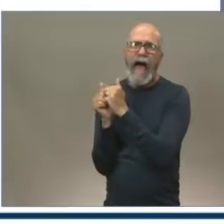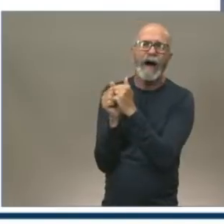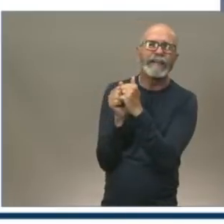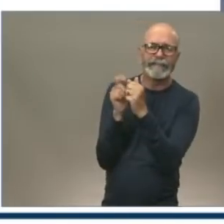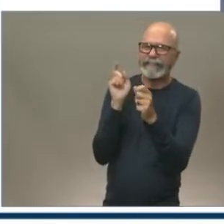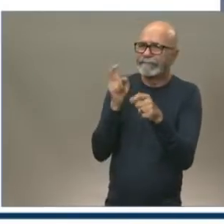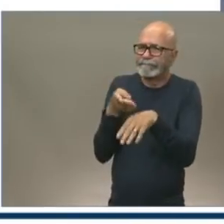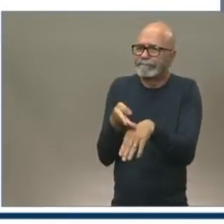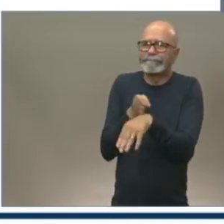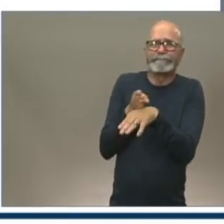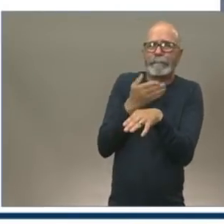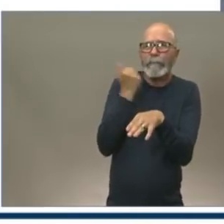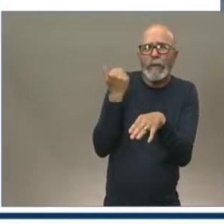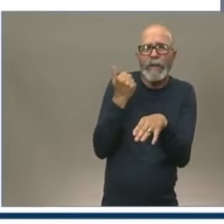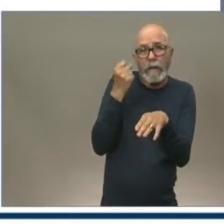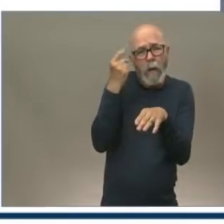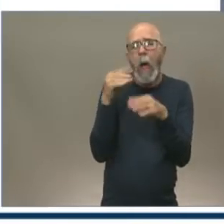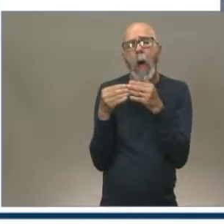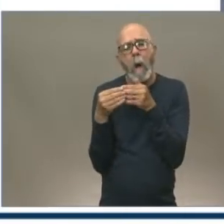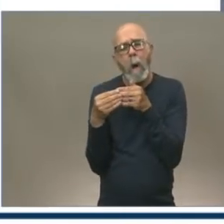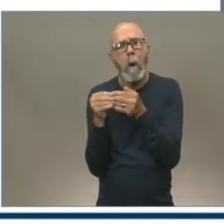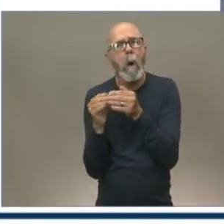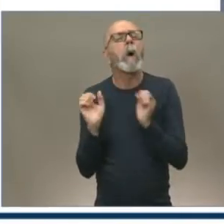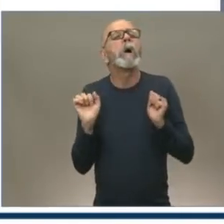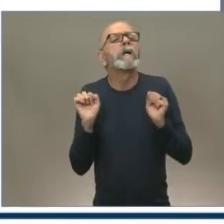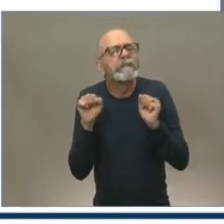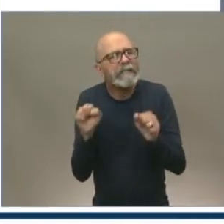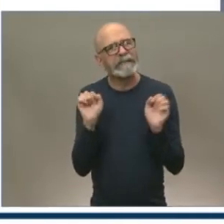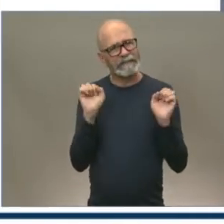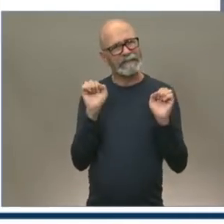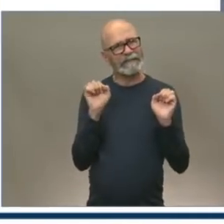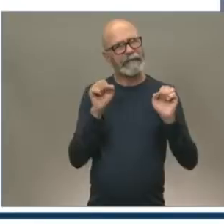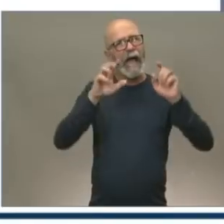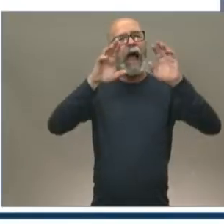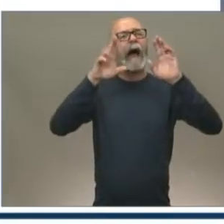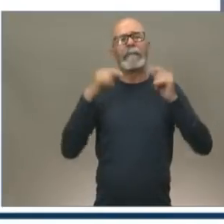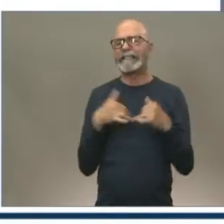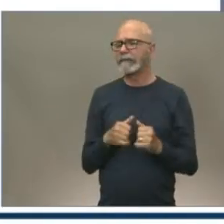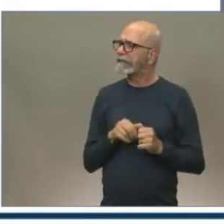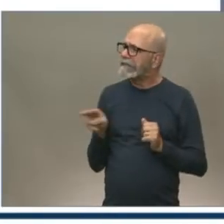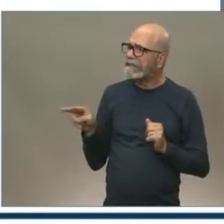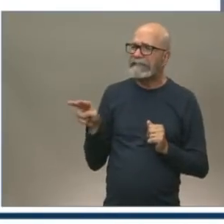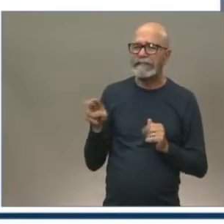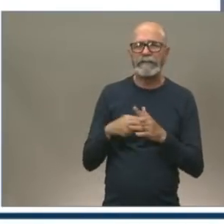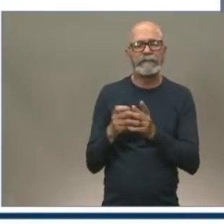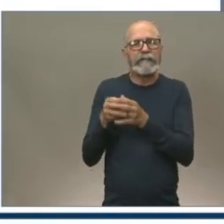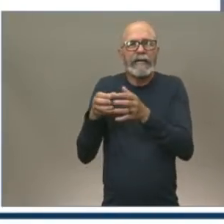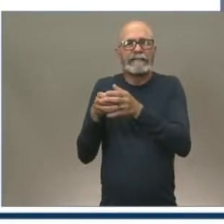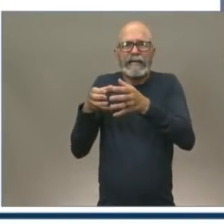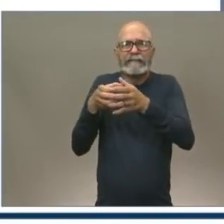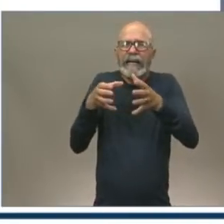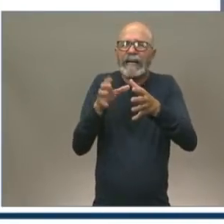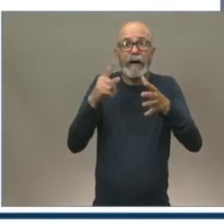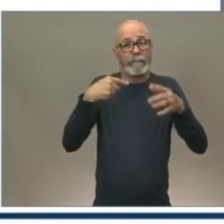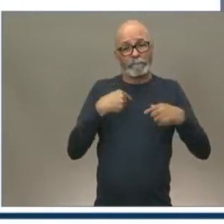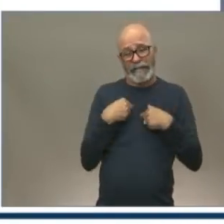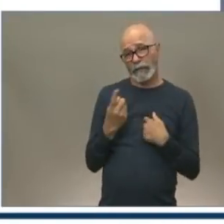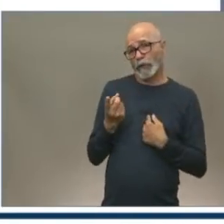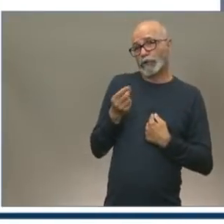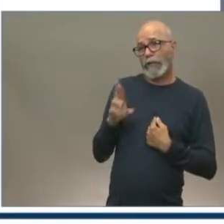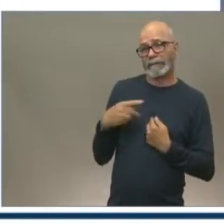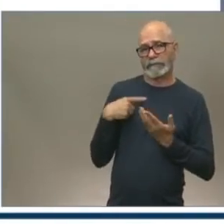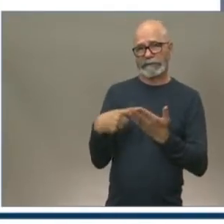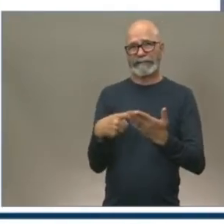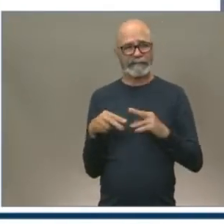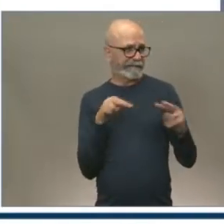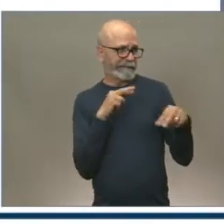our approach, and this means that this time we need to take a step back. When Dr. Strang and I are confident that cases are well under control, we